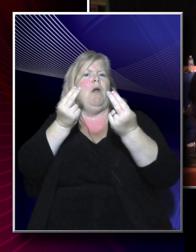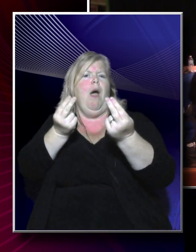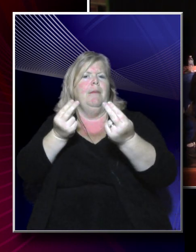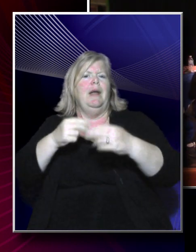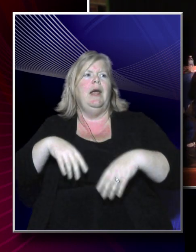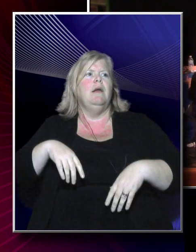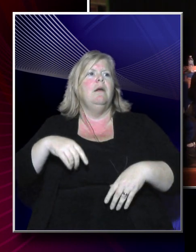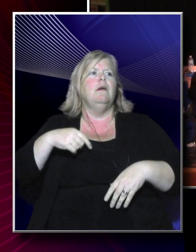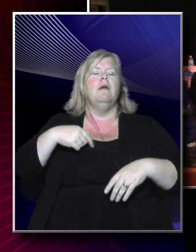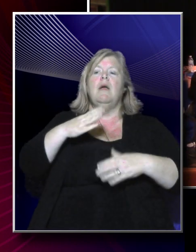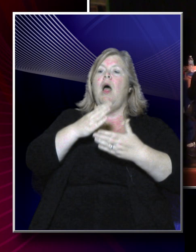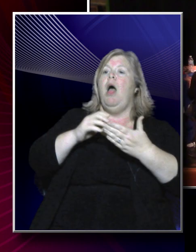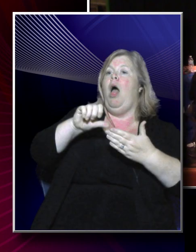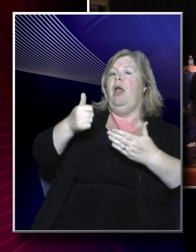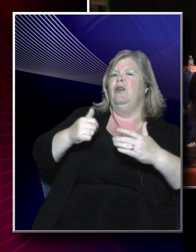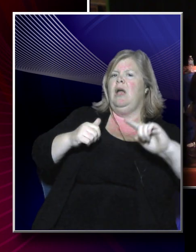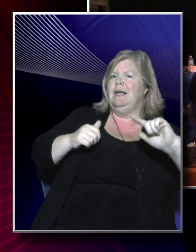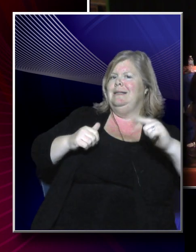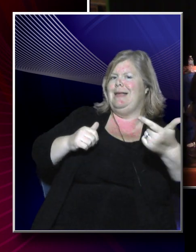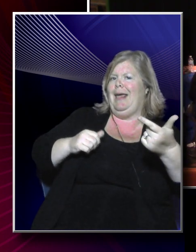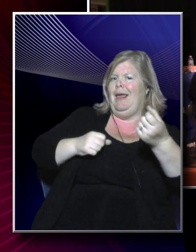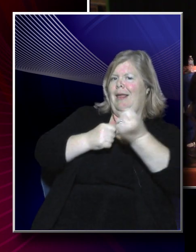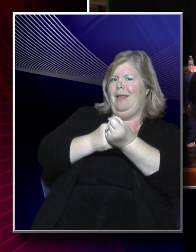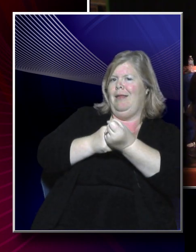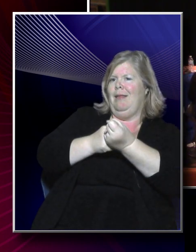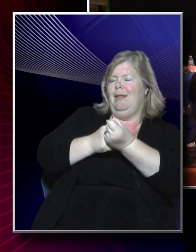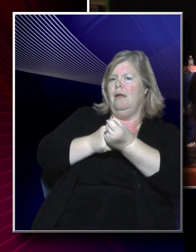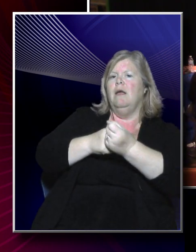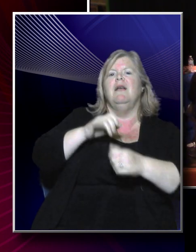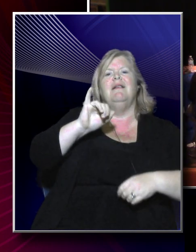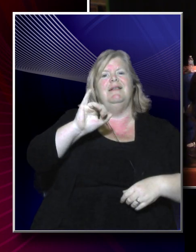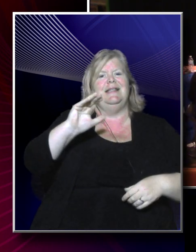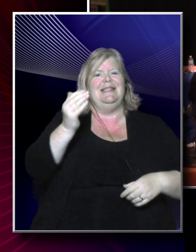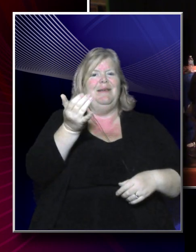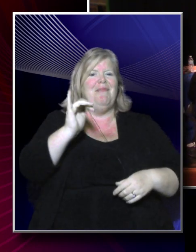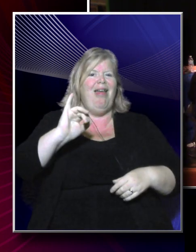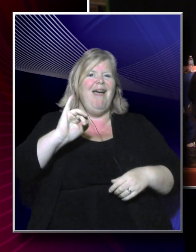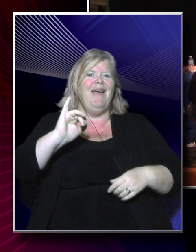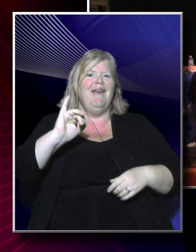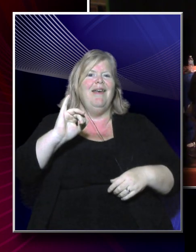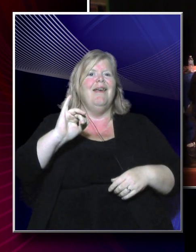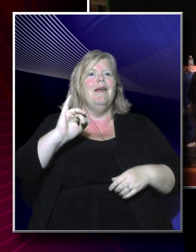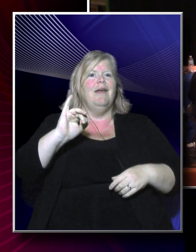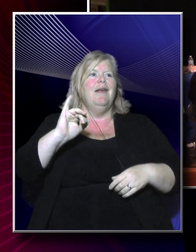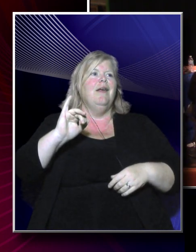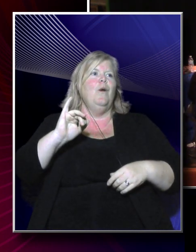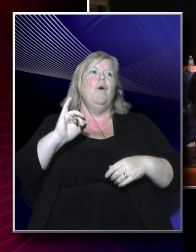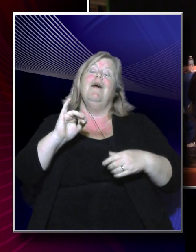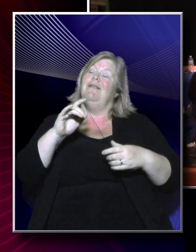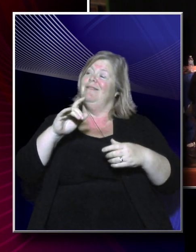I'd second that. Okay. So it seems like we're going to do president first.